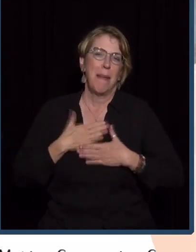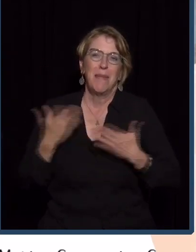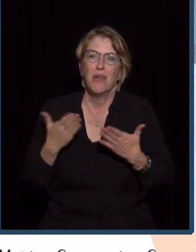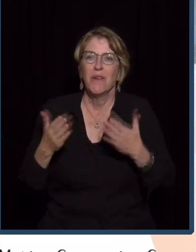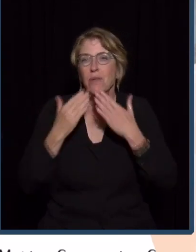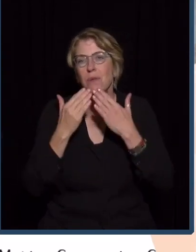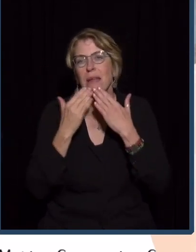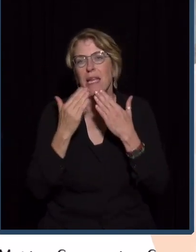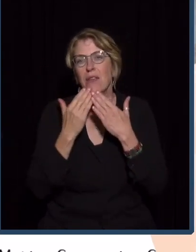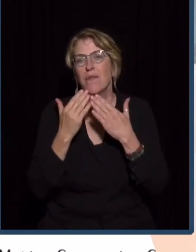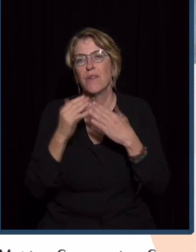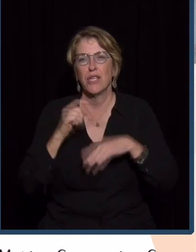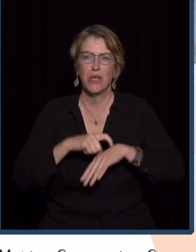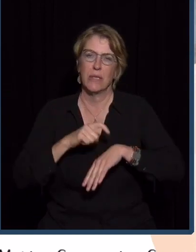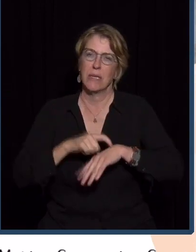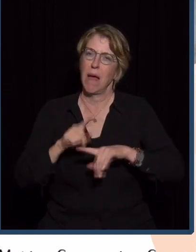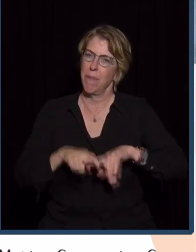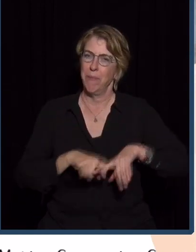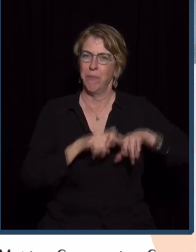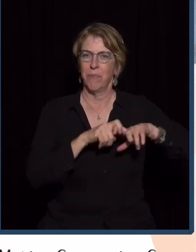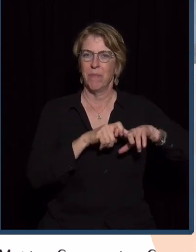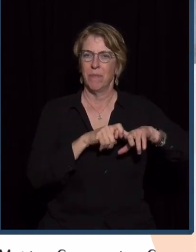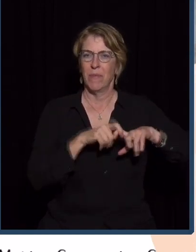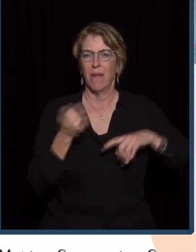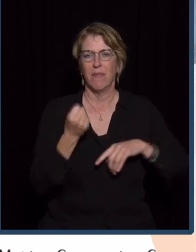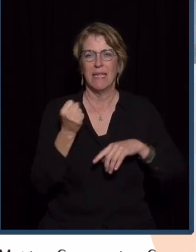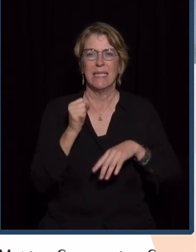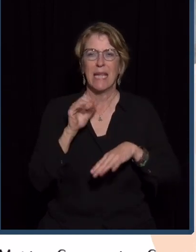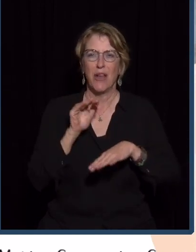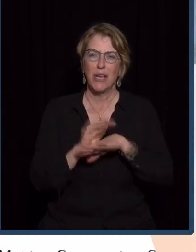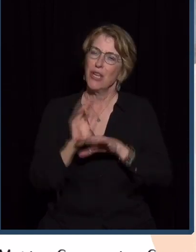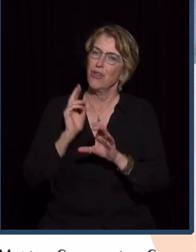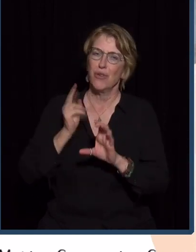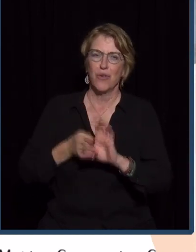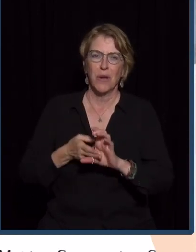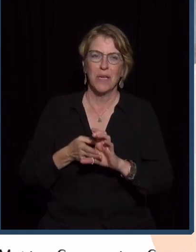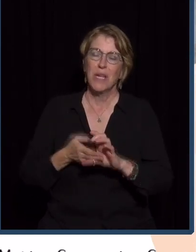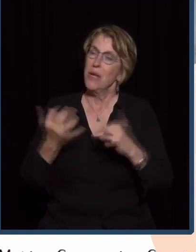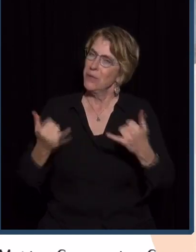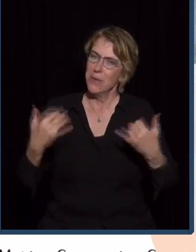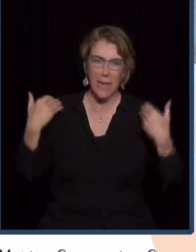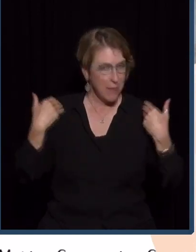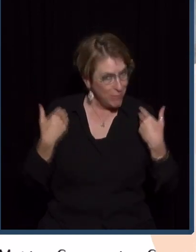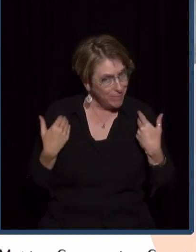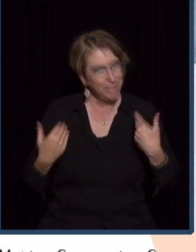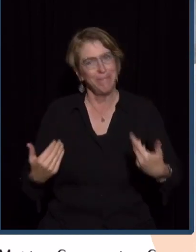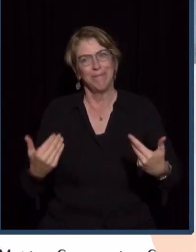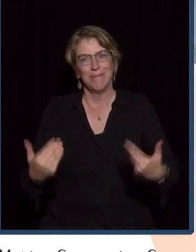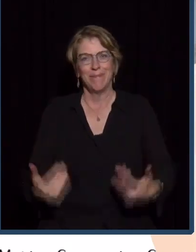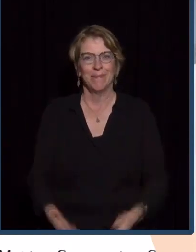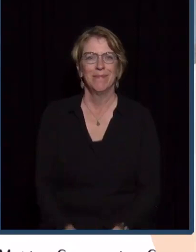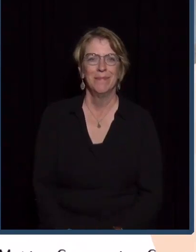much for taking some of your time out on this Saturday night, and let's get it started.